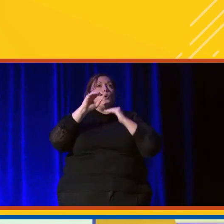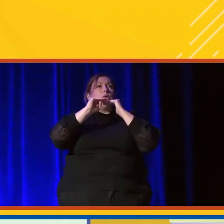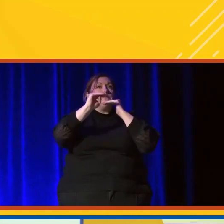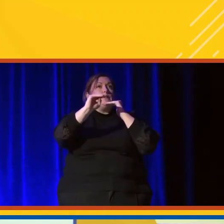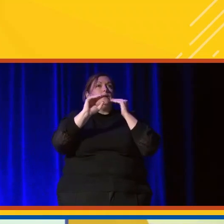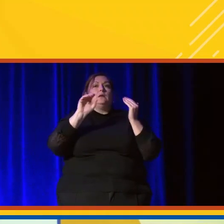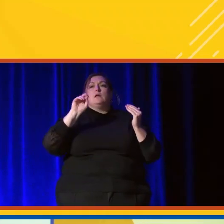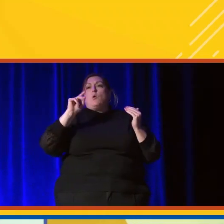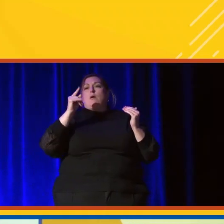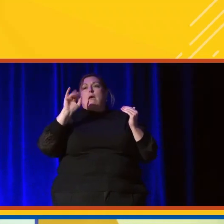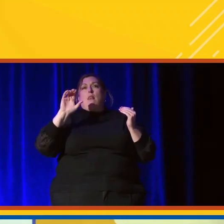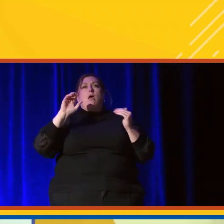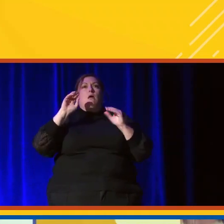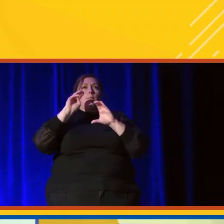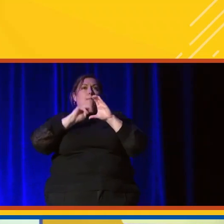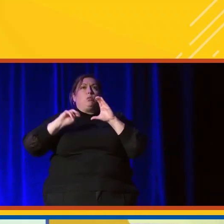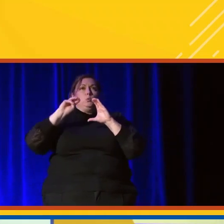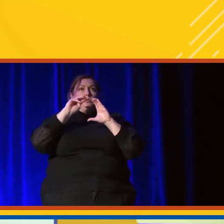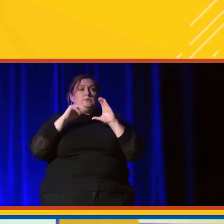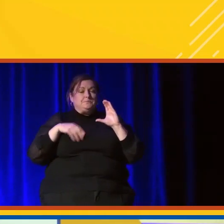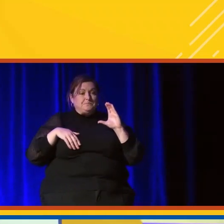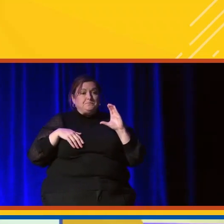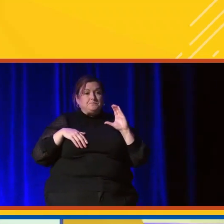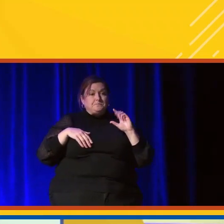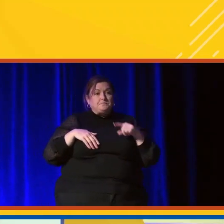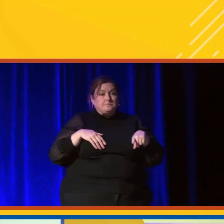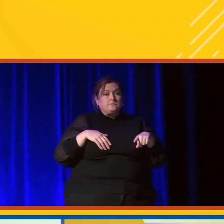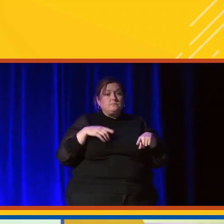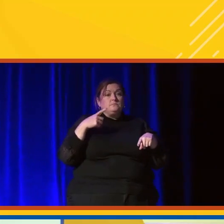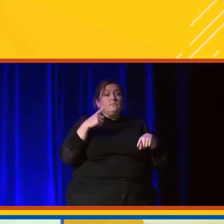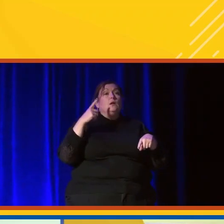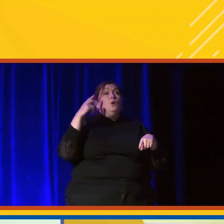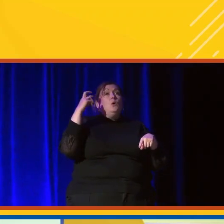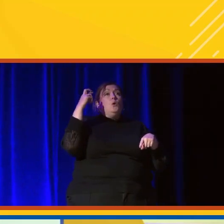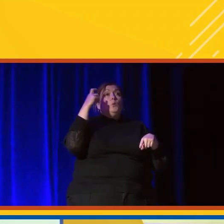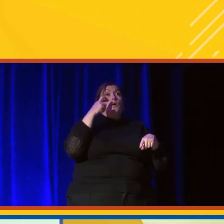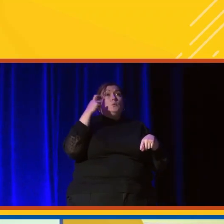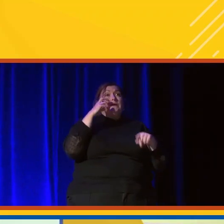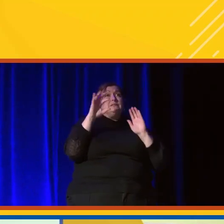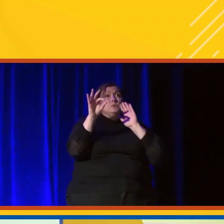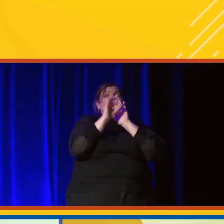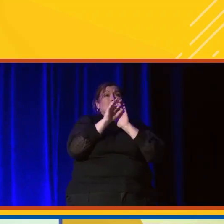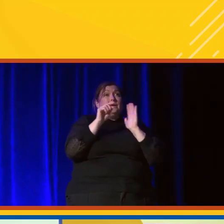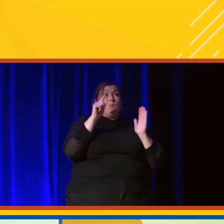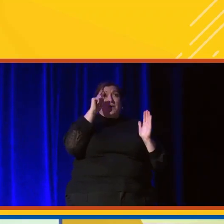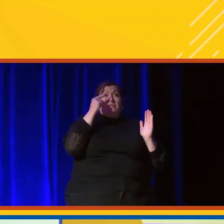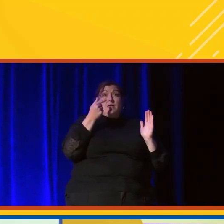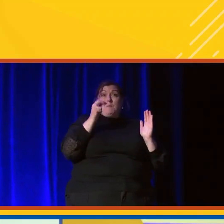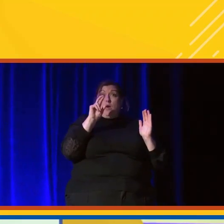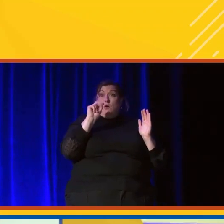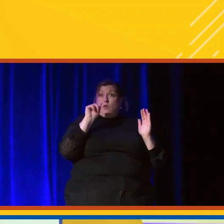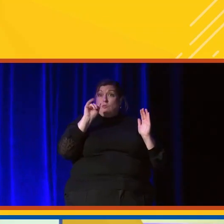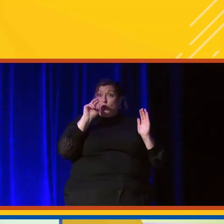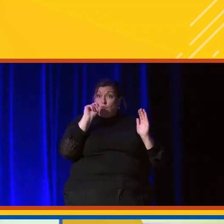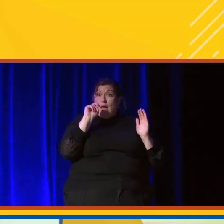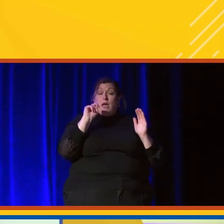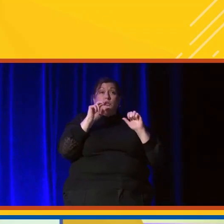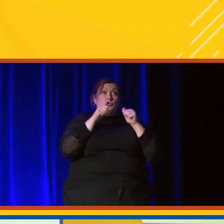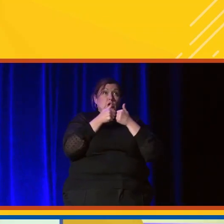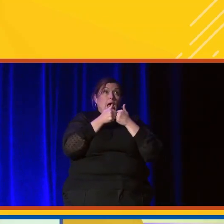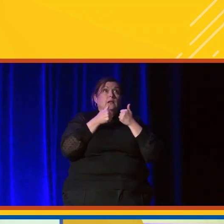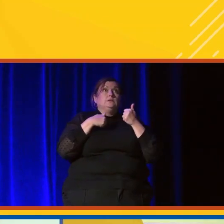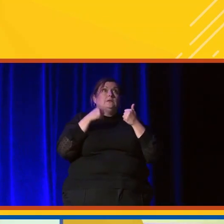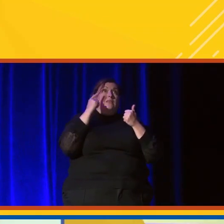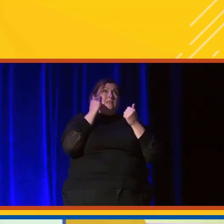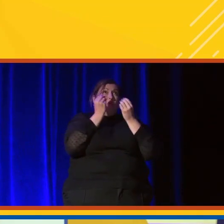organic molecules. One of the reasons we picked photostability, if I think about these grand challenges and I think about their solutions and I